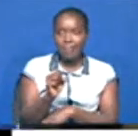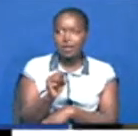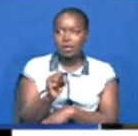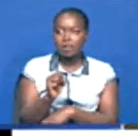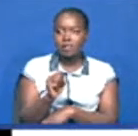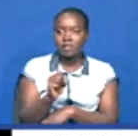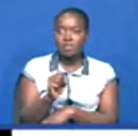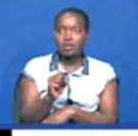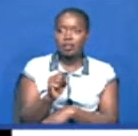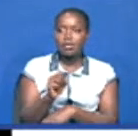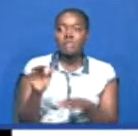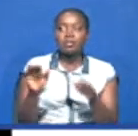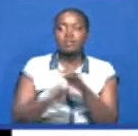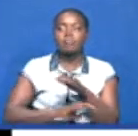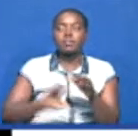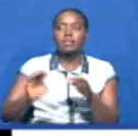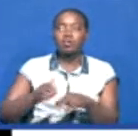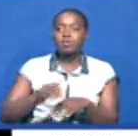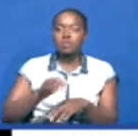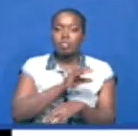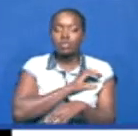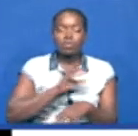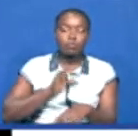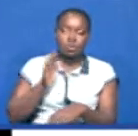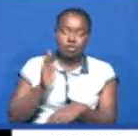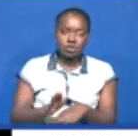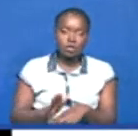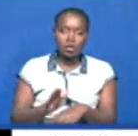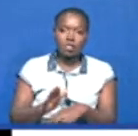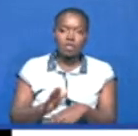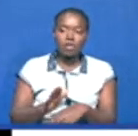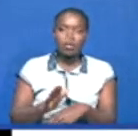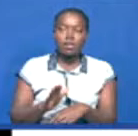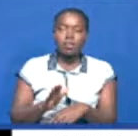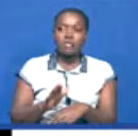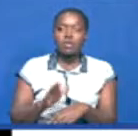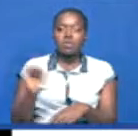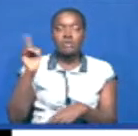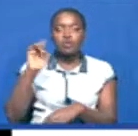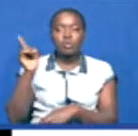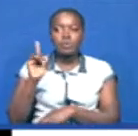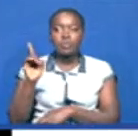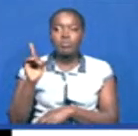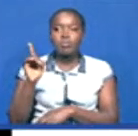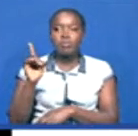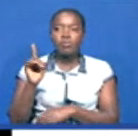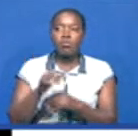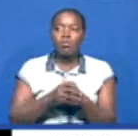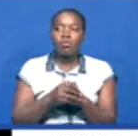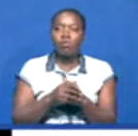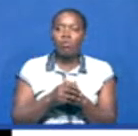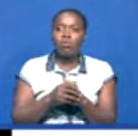Bwana Deputy County Commissioner, standing in for the County Commissioner Nairobi,